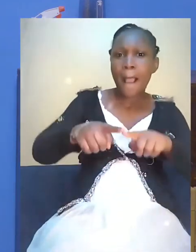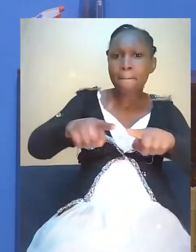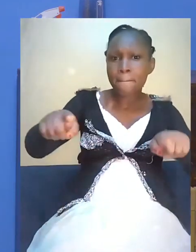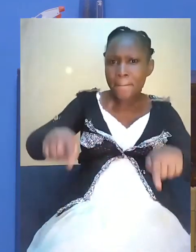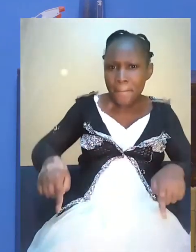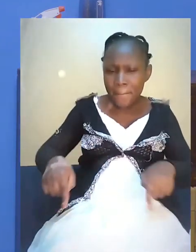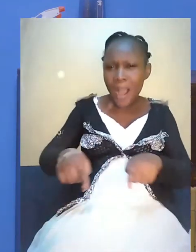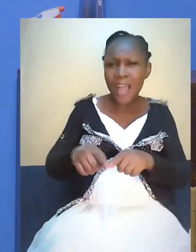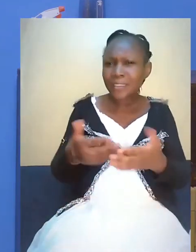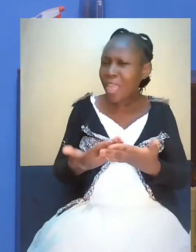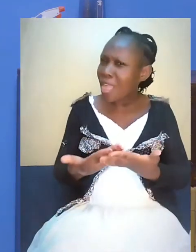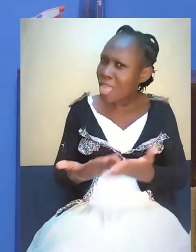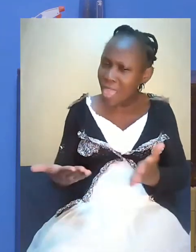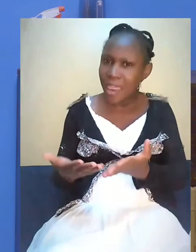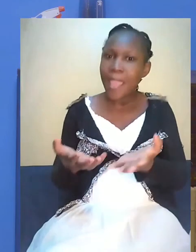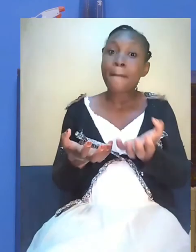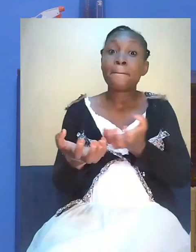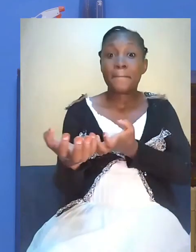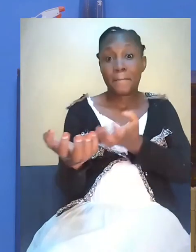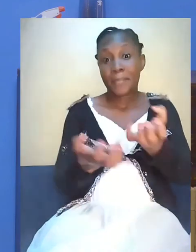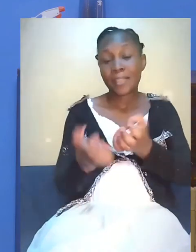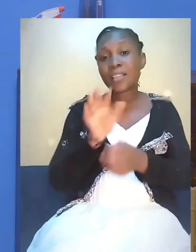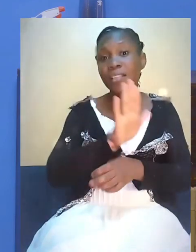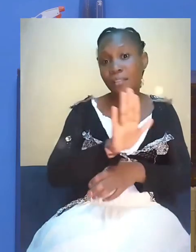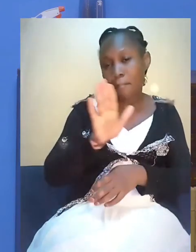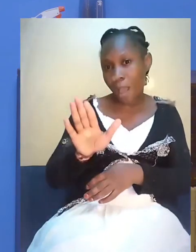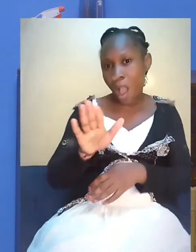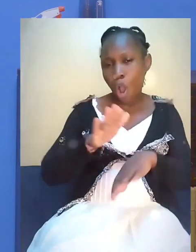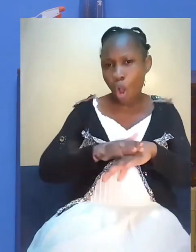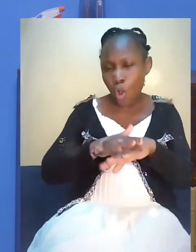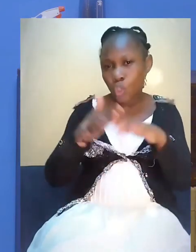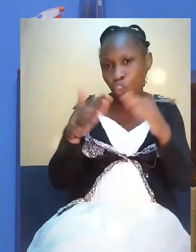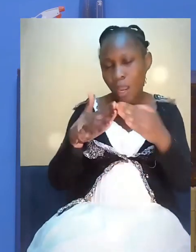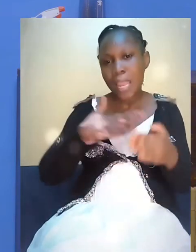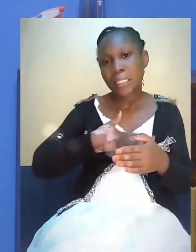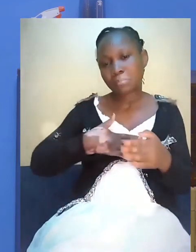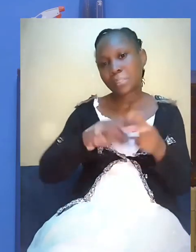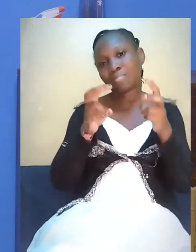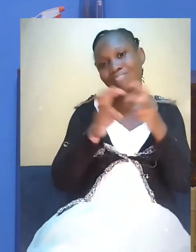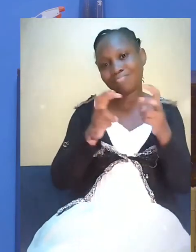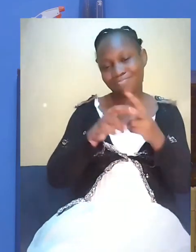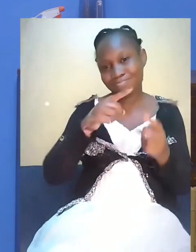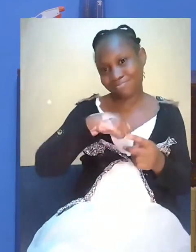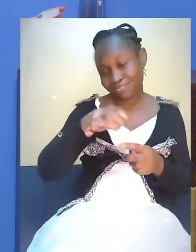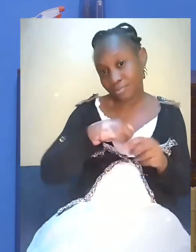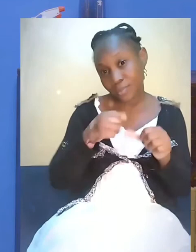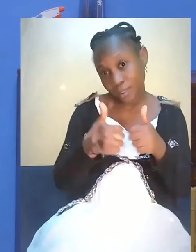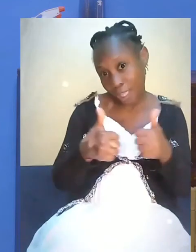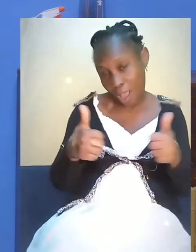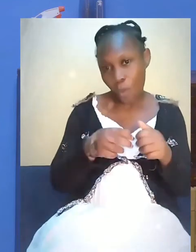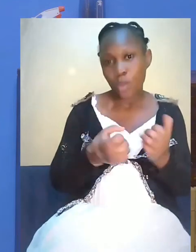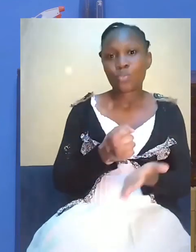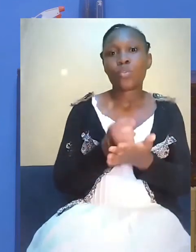the loo. Any business, for as long as your business is the loo, reach out to us. Let's see what we can do together to make